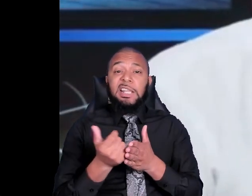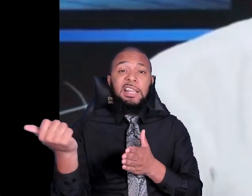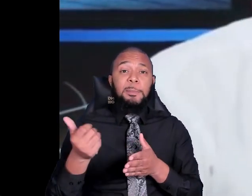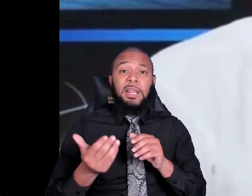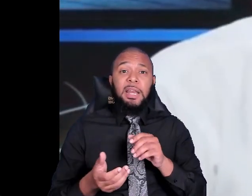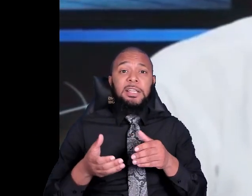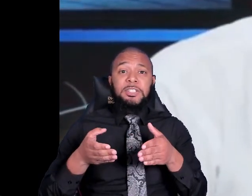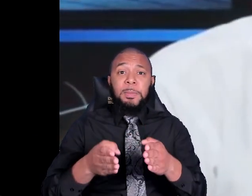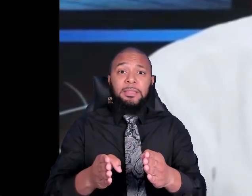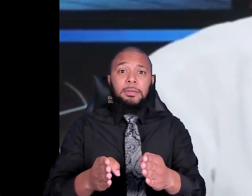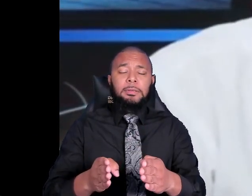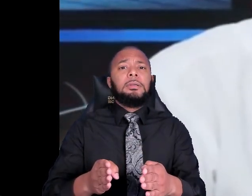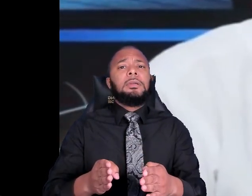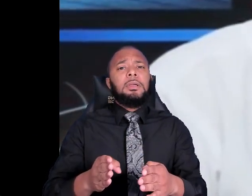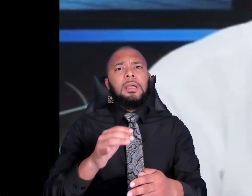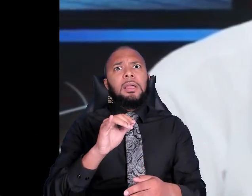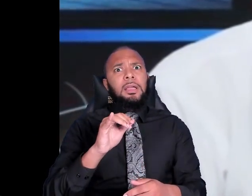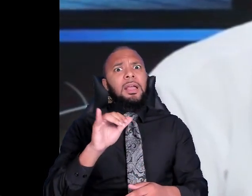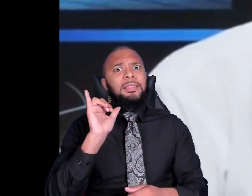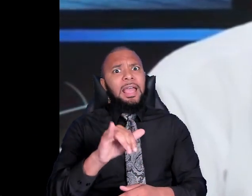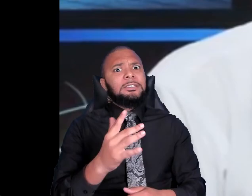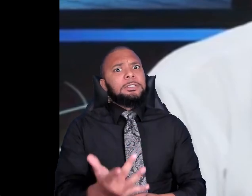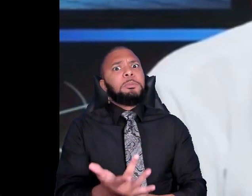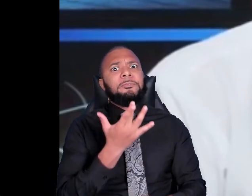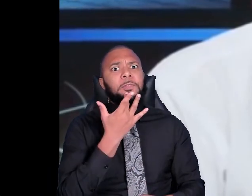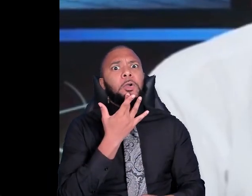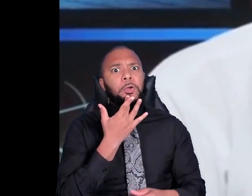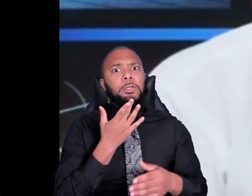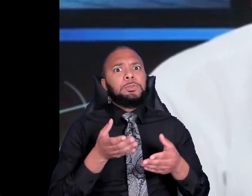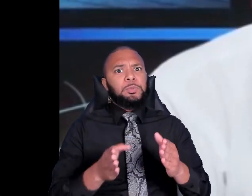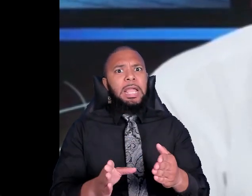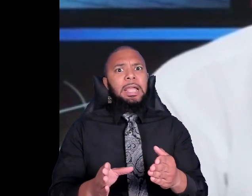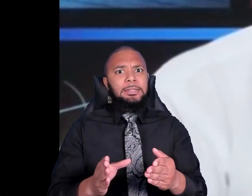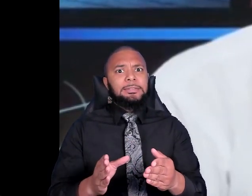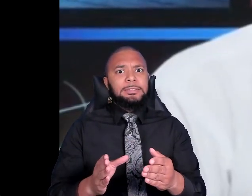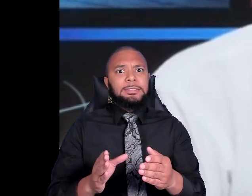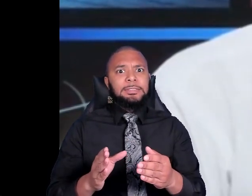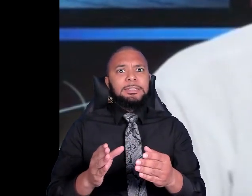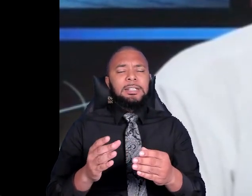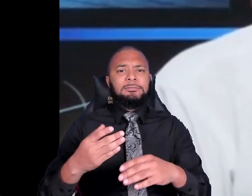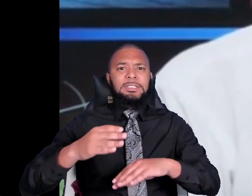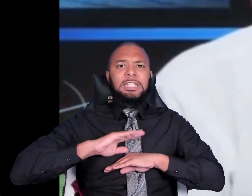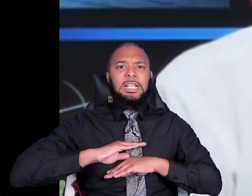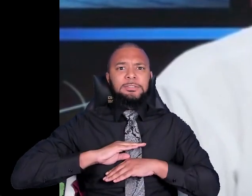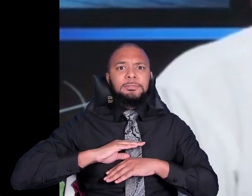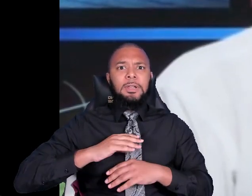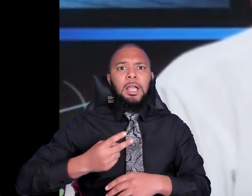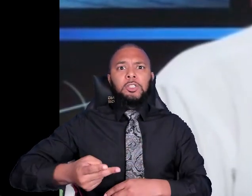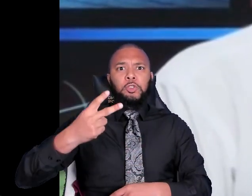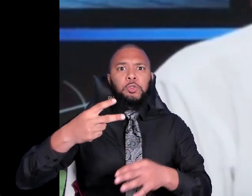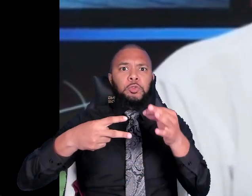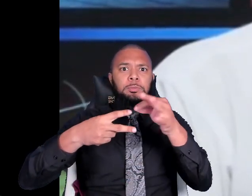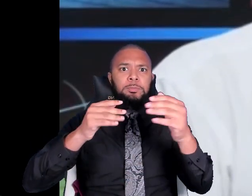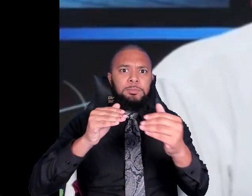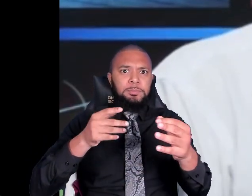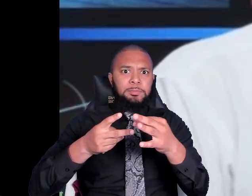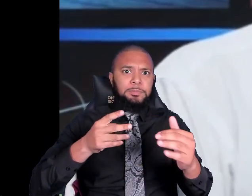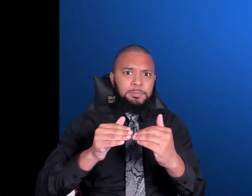by far that is the preferable method, I think, for solving a system of linear equations.